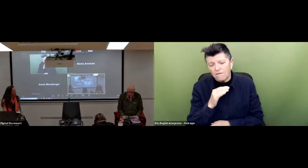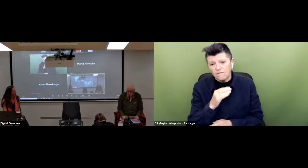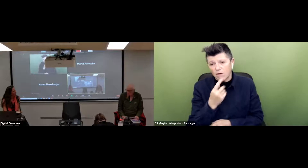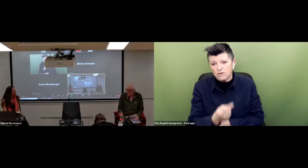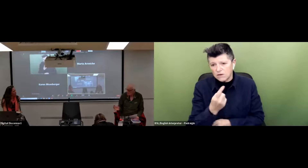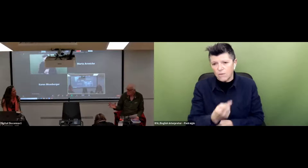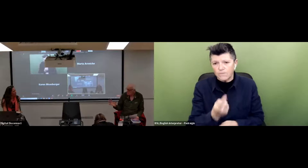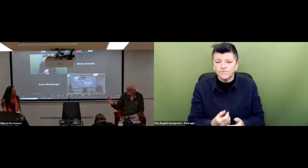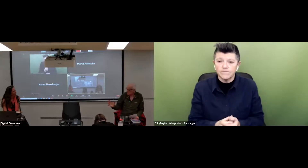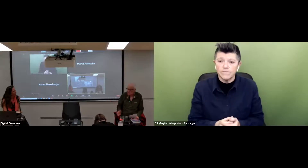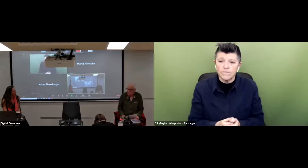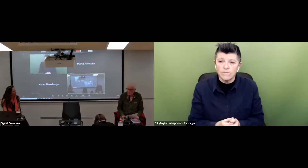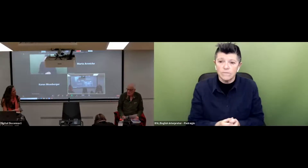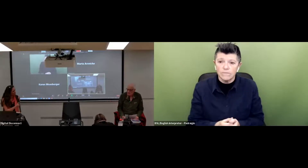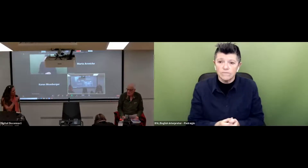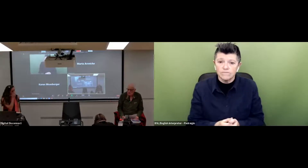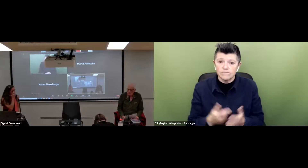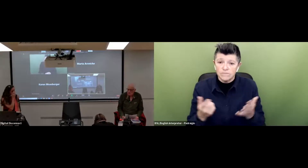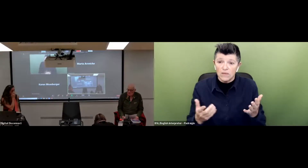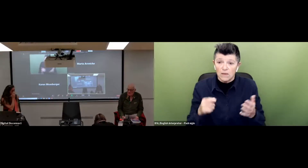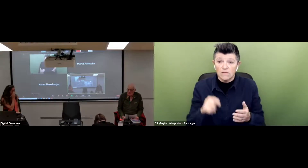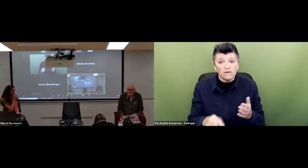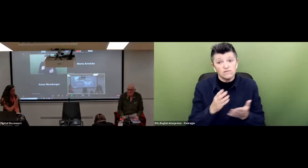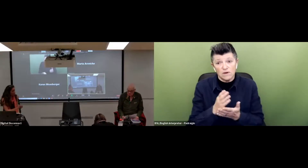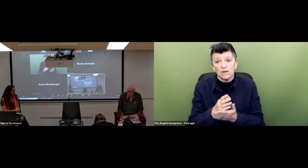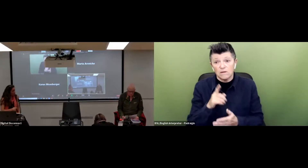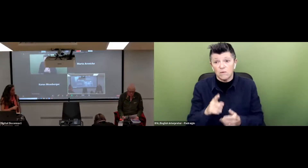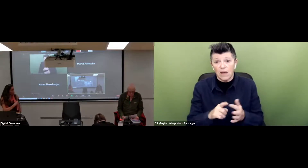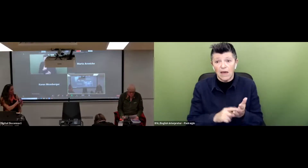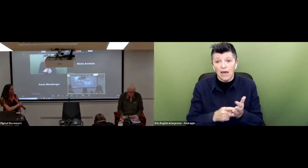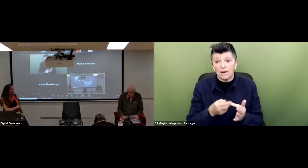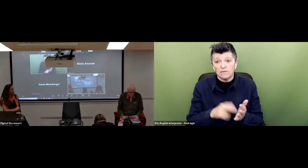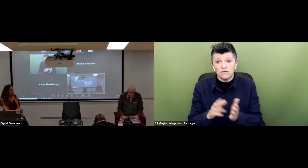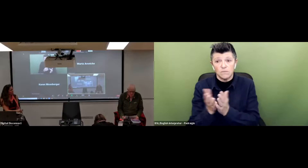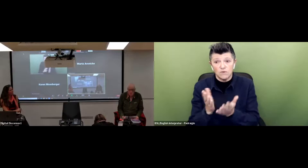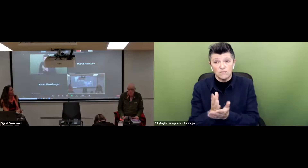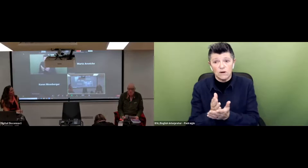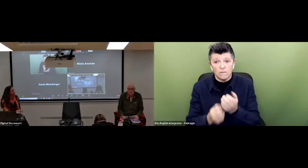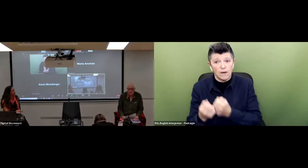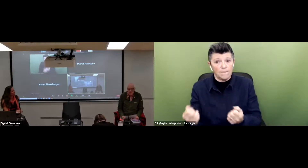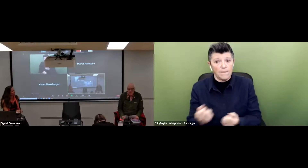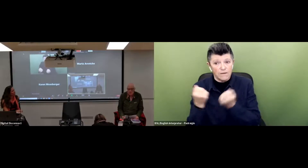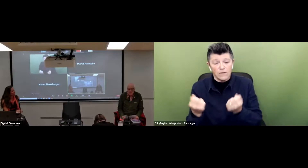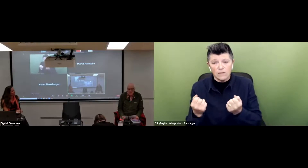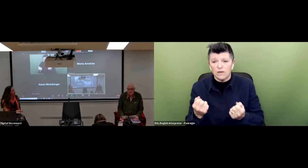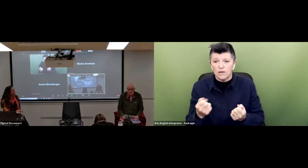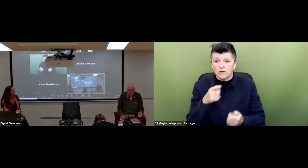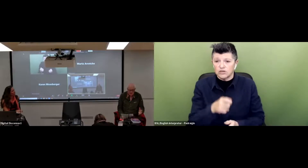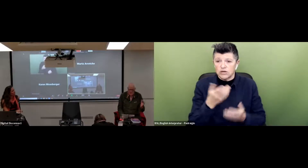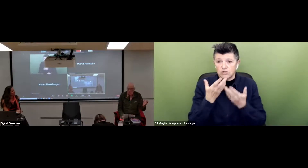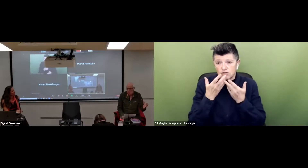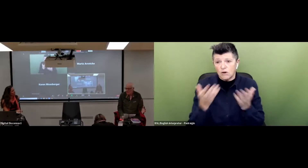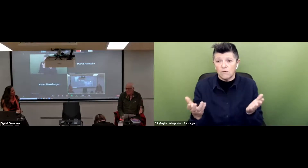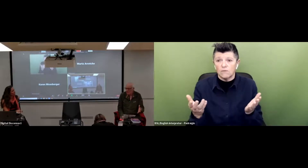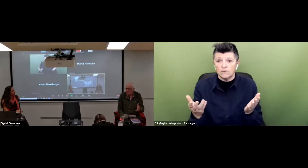to do that. And this is really, I think, where Ellen's book just hits the mark so powerfully, because what she shows